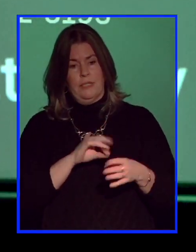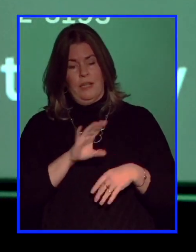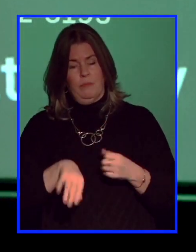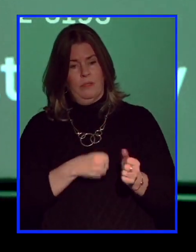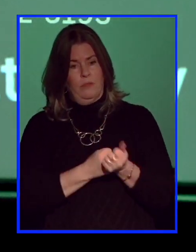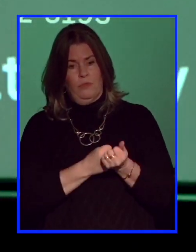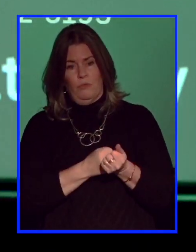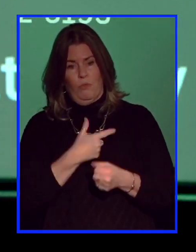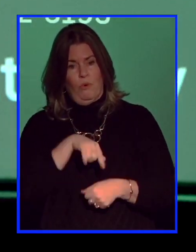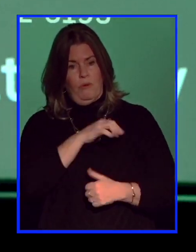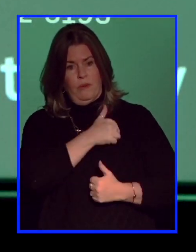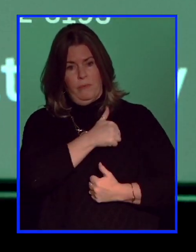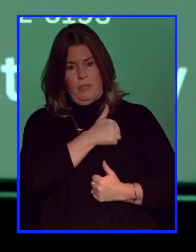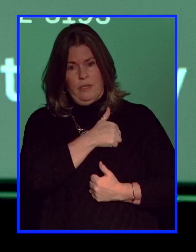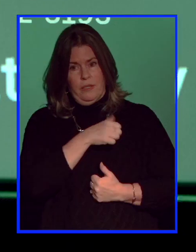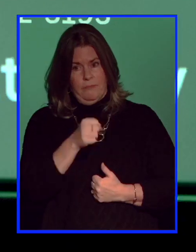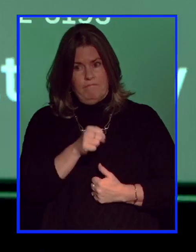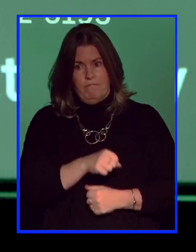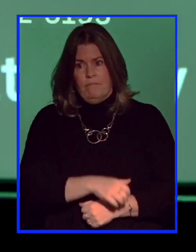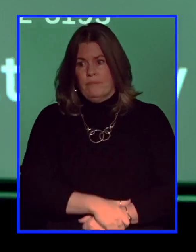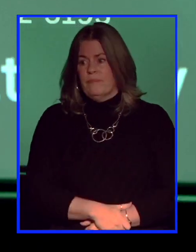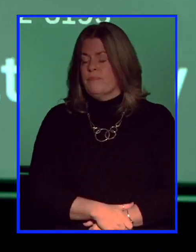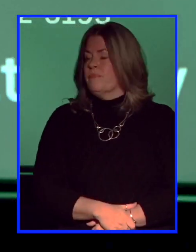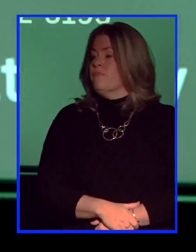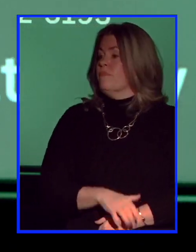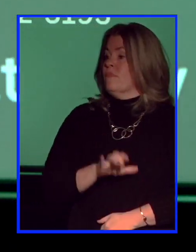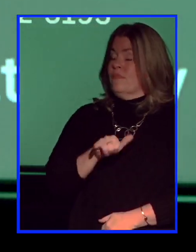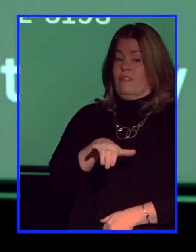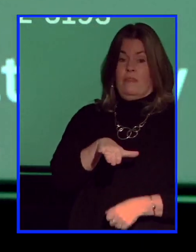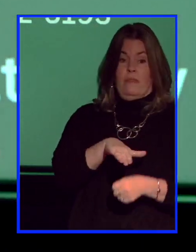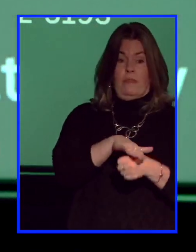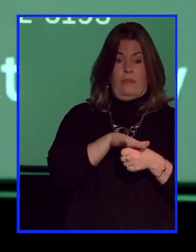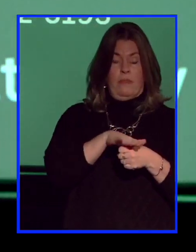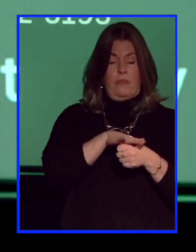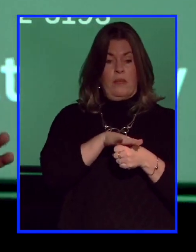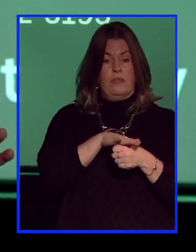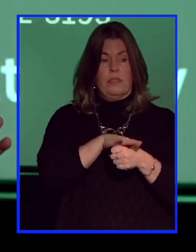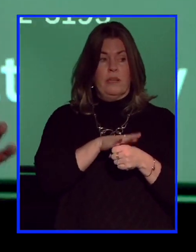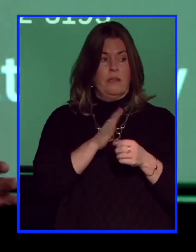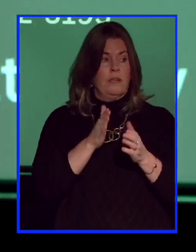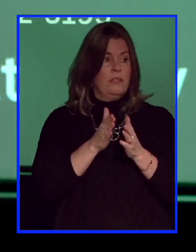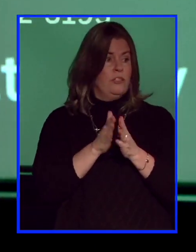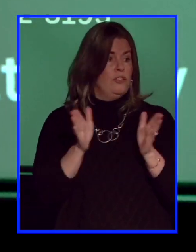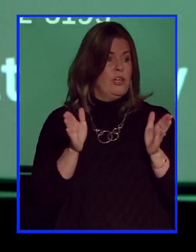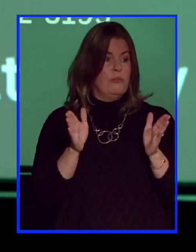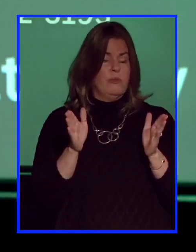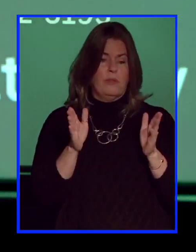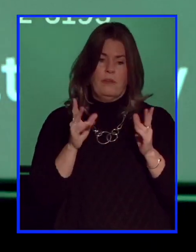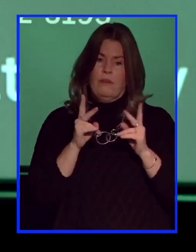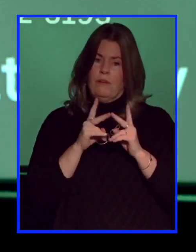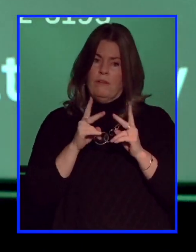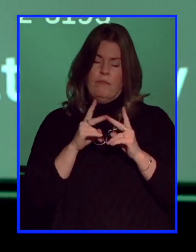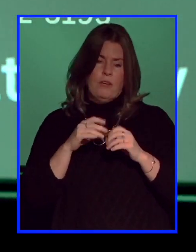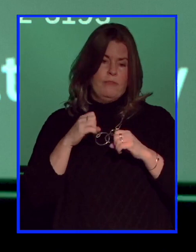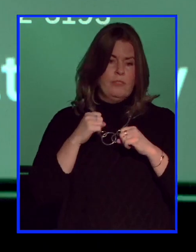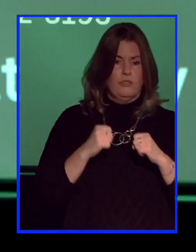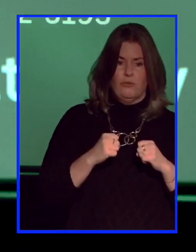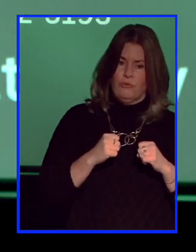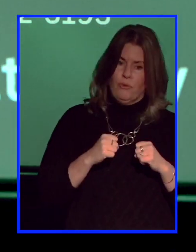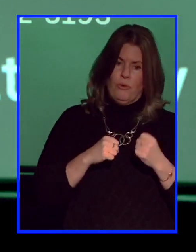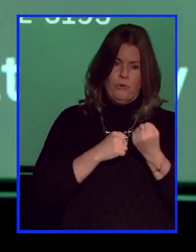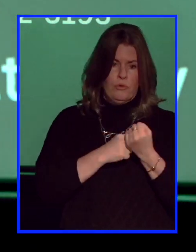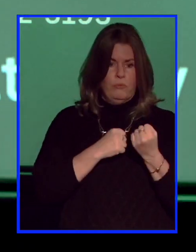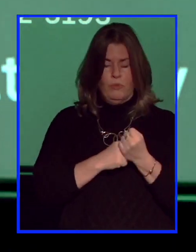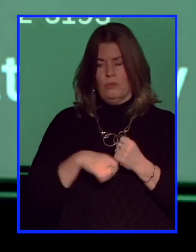vets. And that's an area where there's been generally very strong bipartisan support. But some of the things